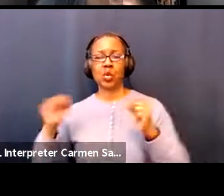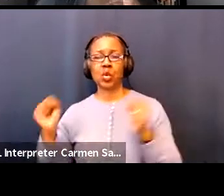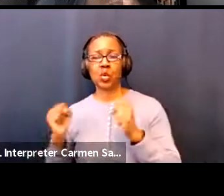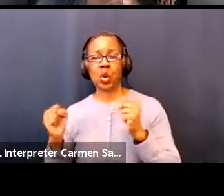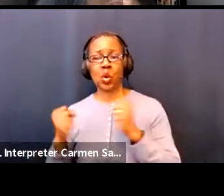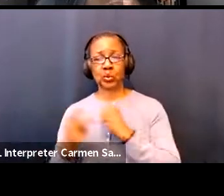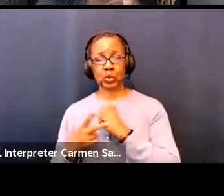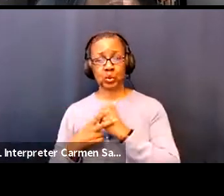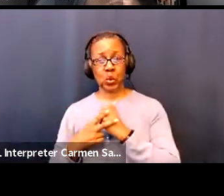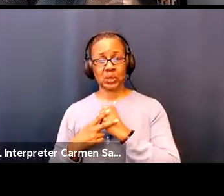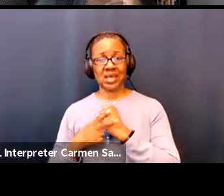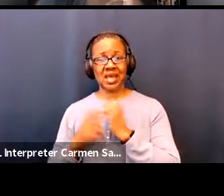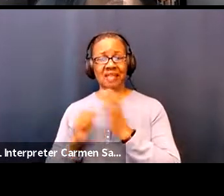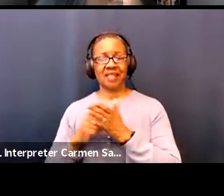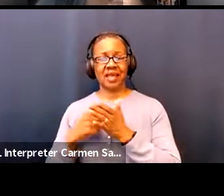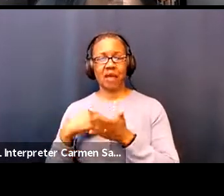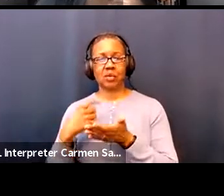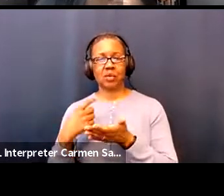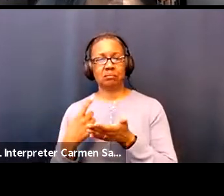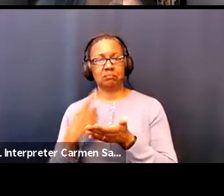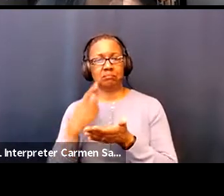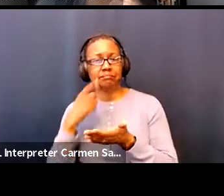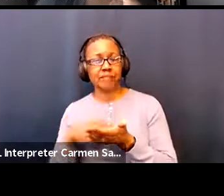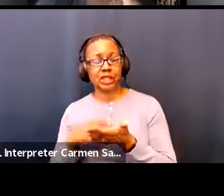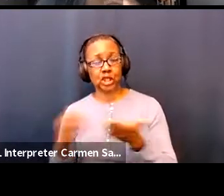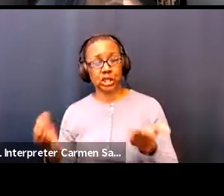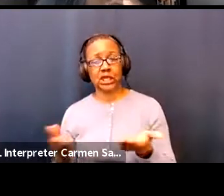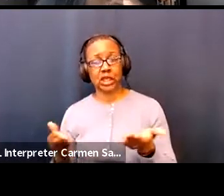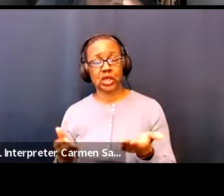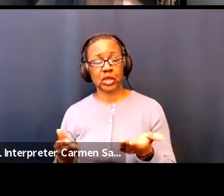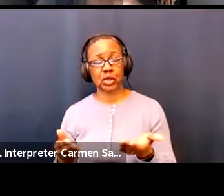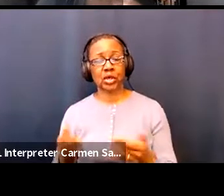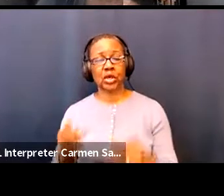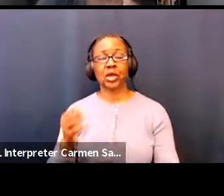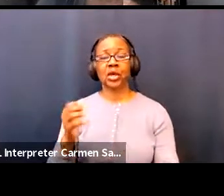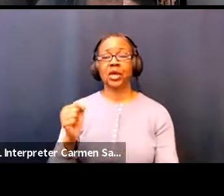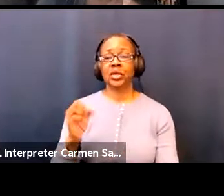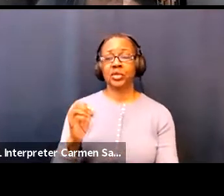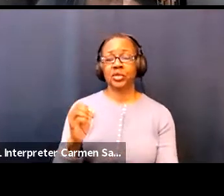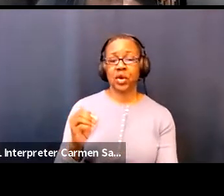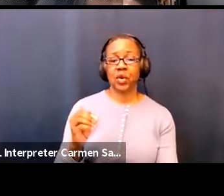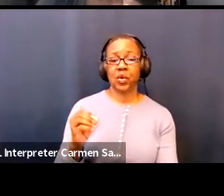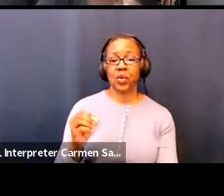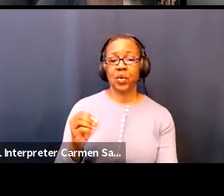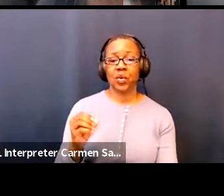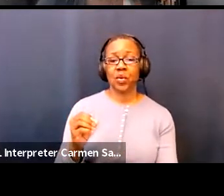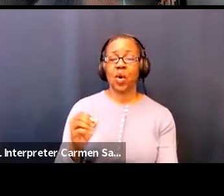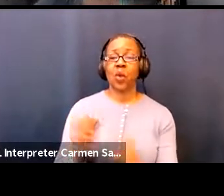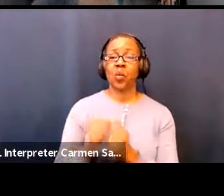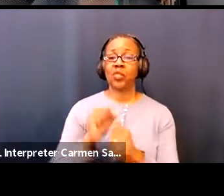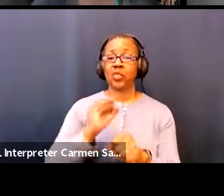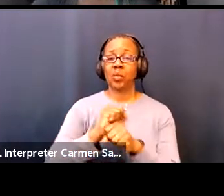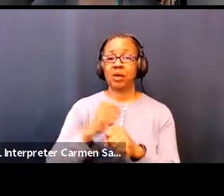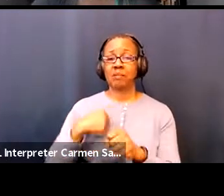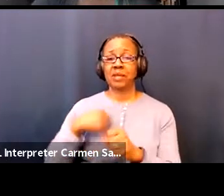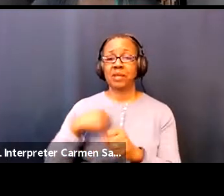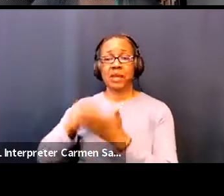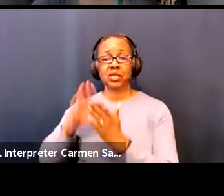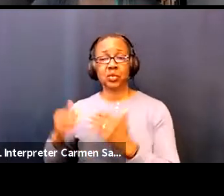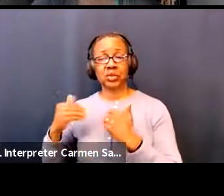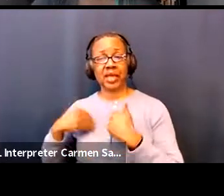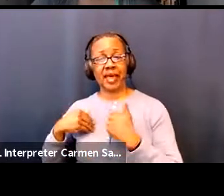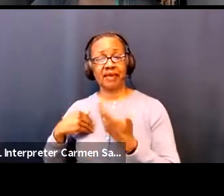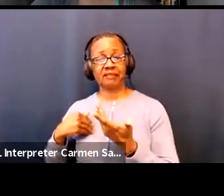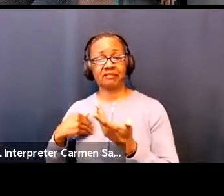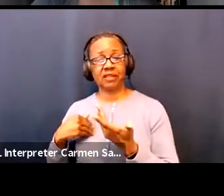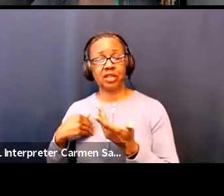something I'll mention here. And so in addition to the work that my students and I are working on